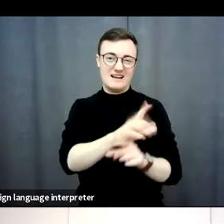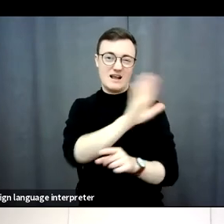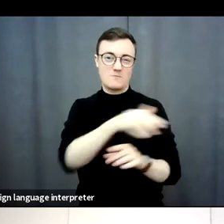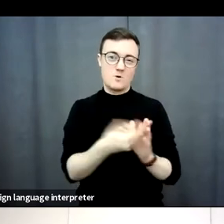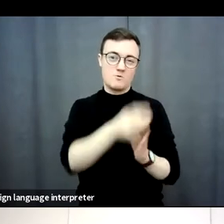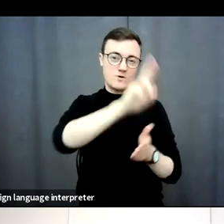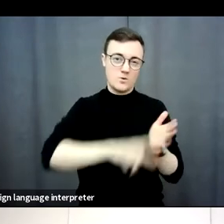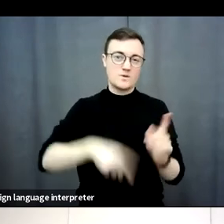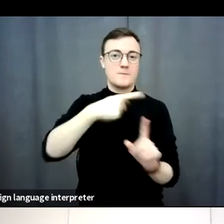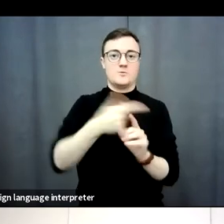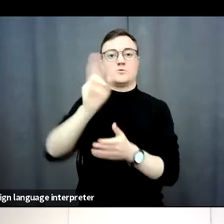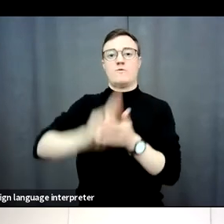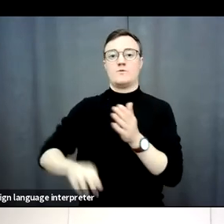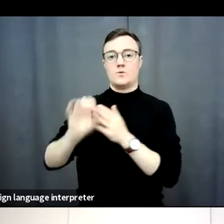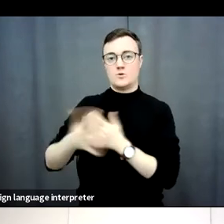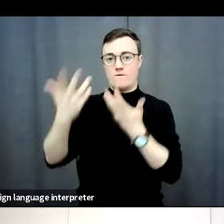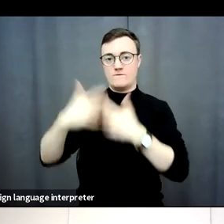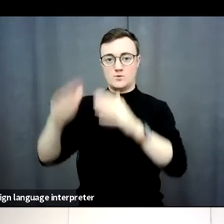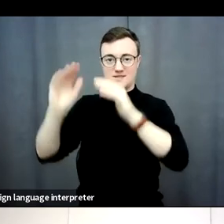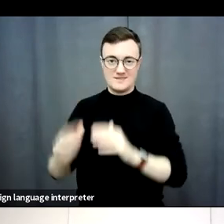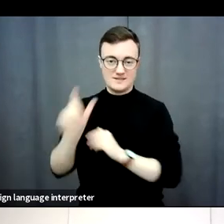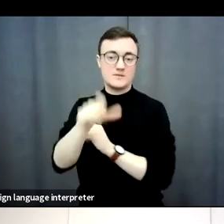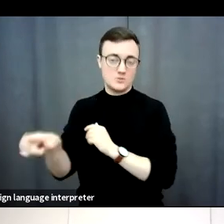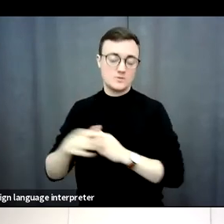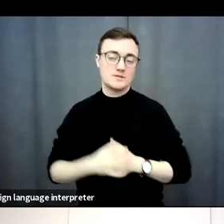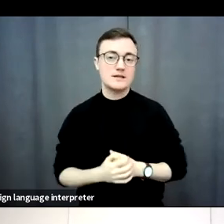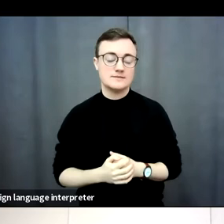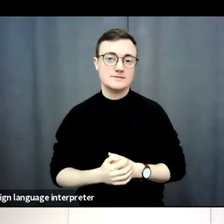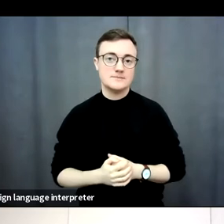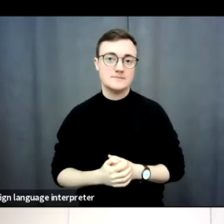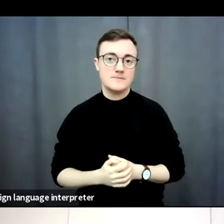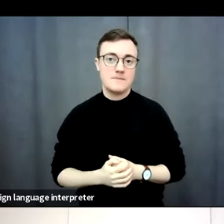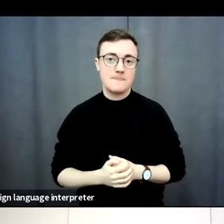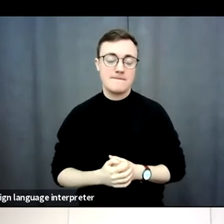CRPD, as we heard Kirsten mentioned earlier.